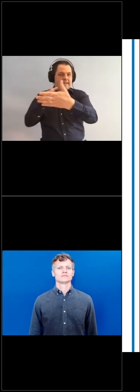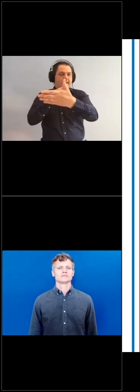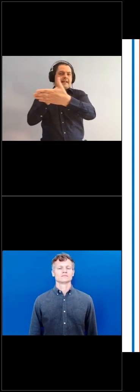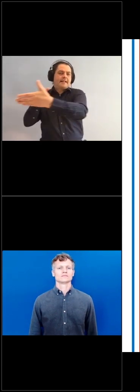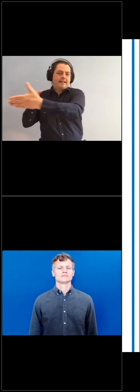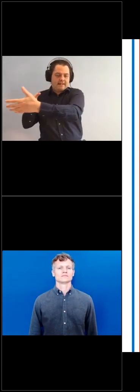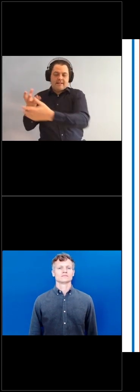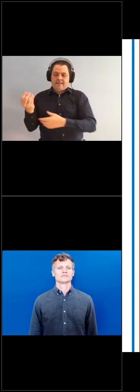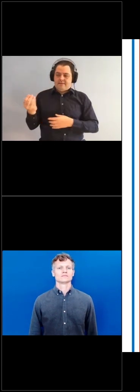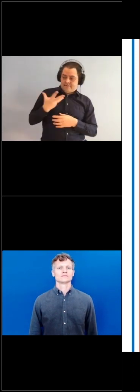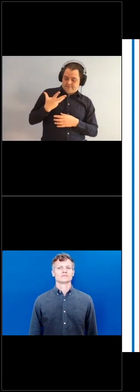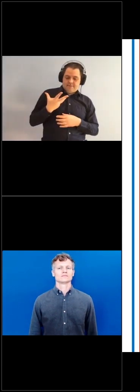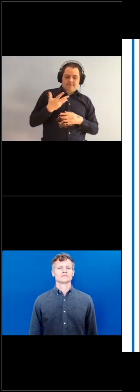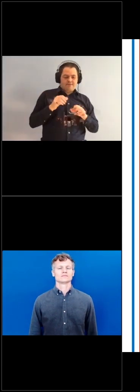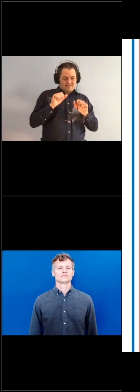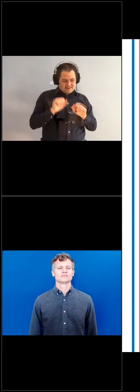participate in the community.